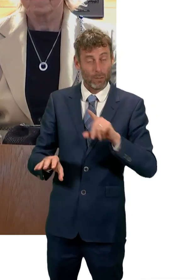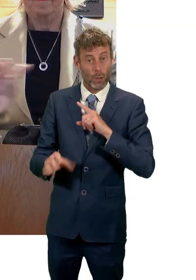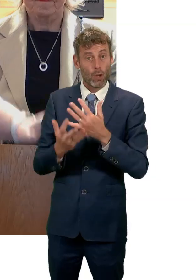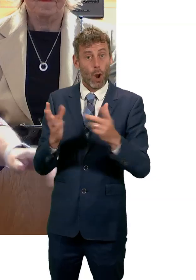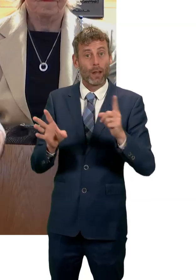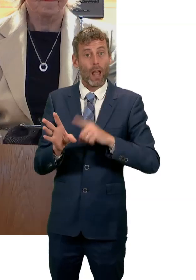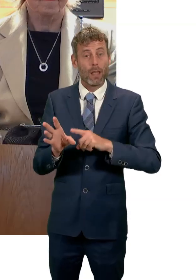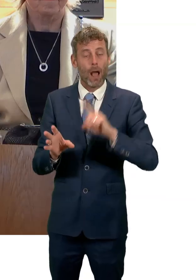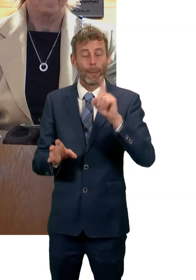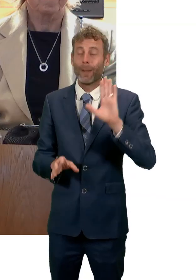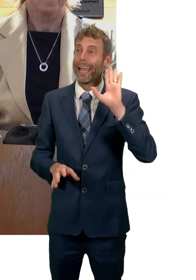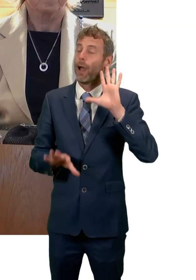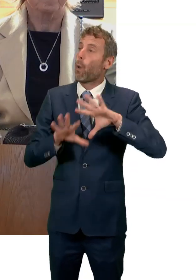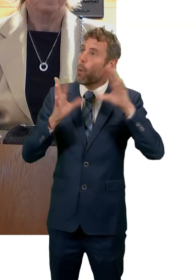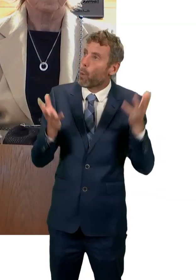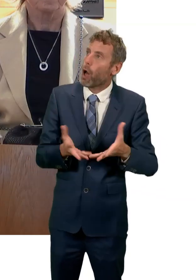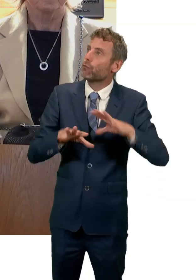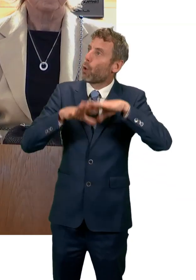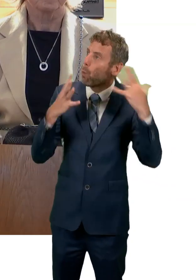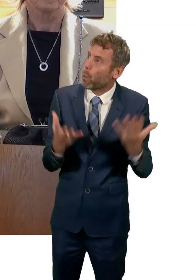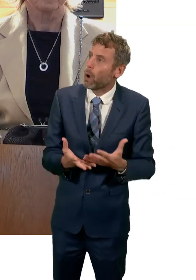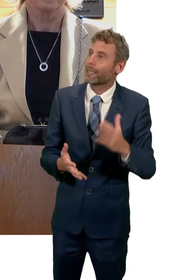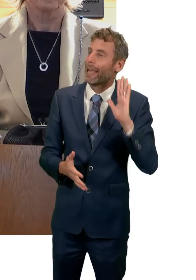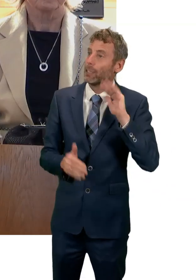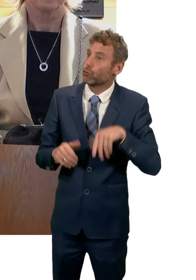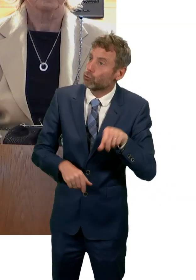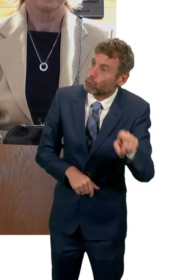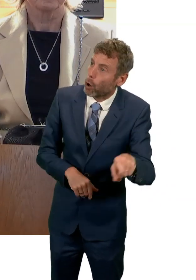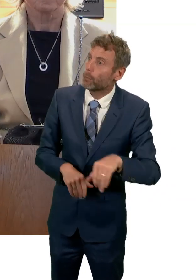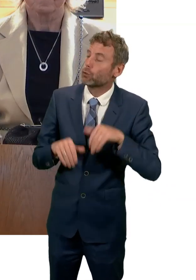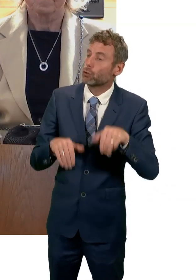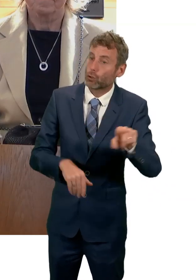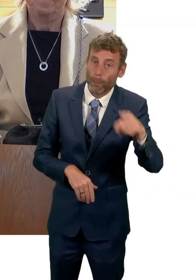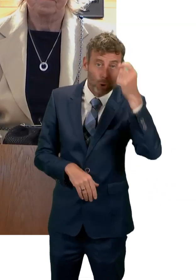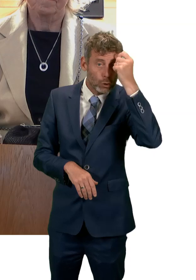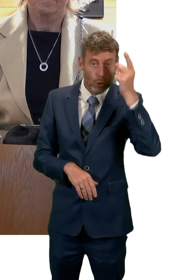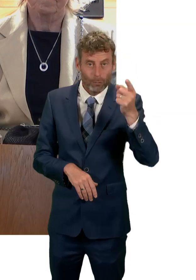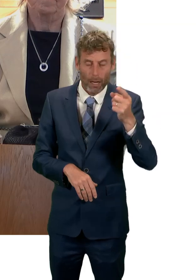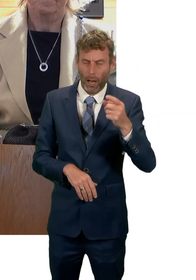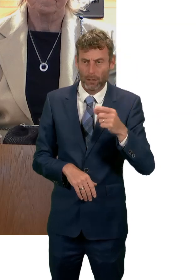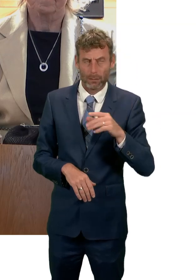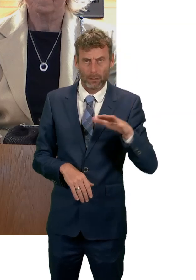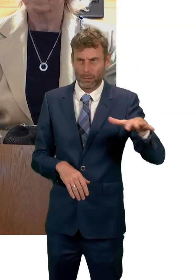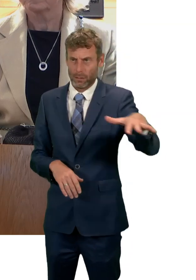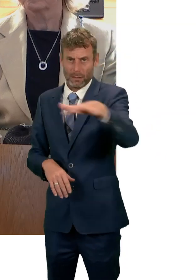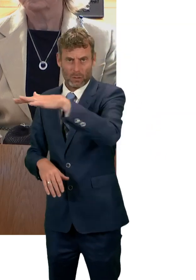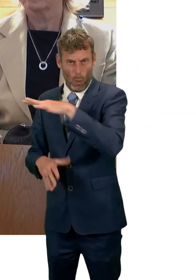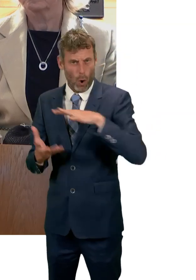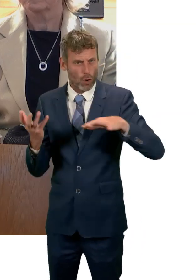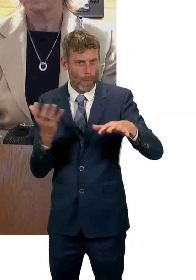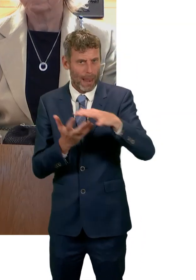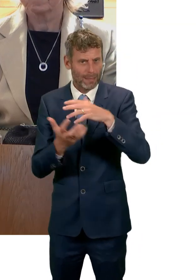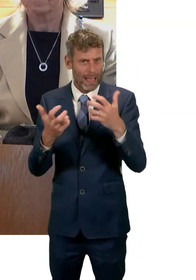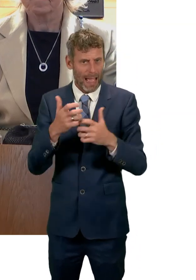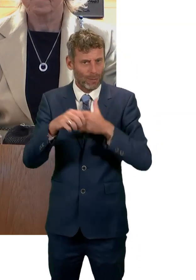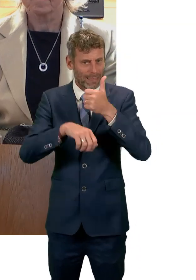hear about the world, they hear about, you know, the shops, they don't realise the politics of it. They just maybe, you